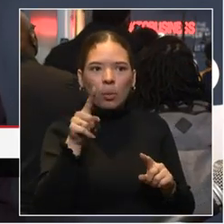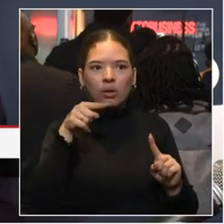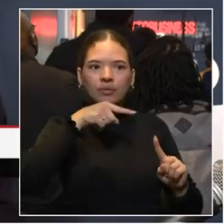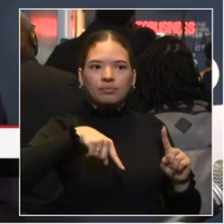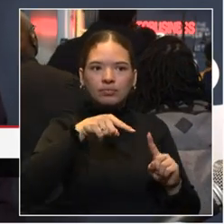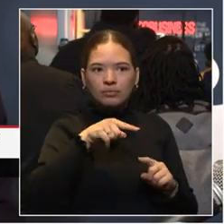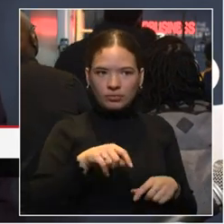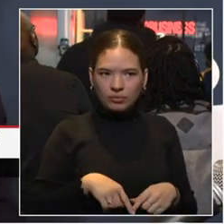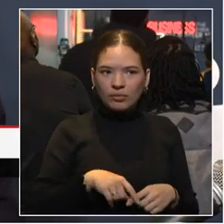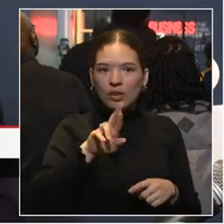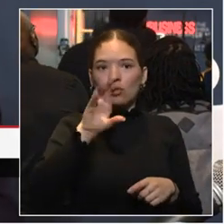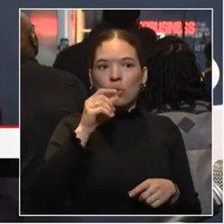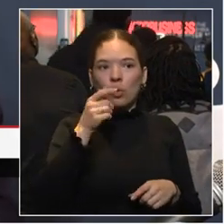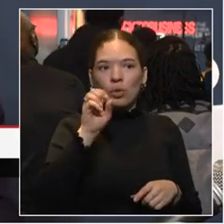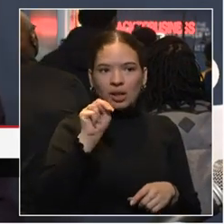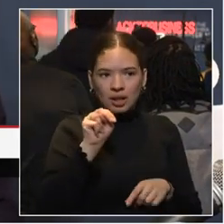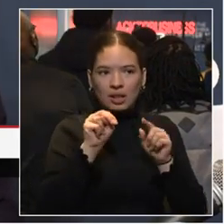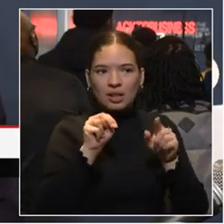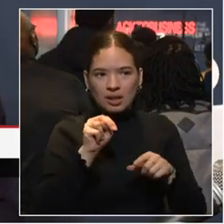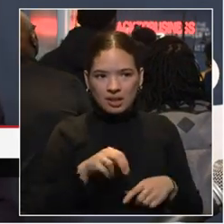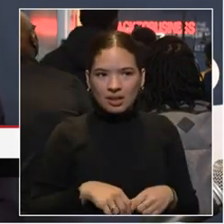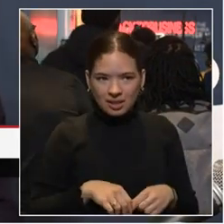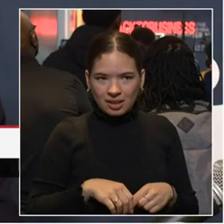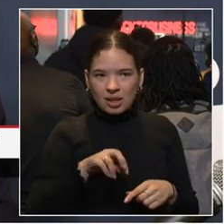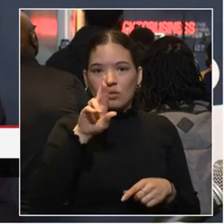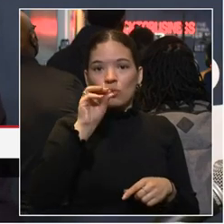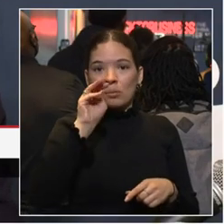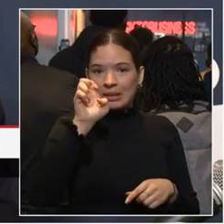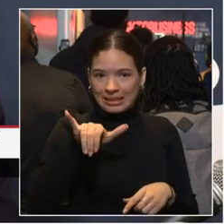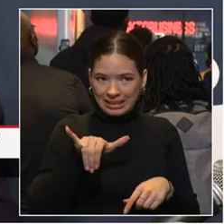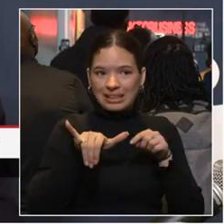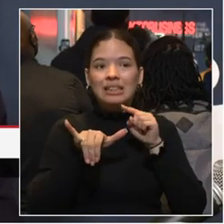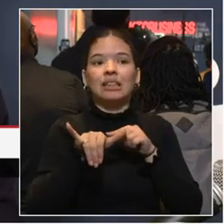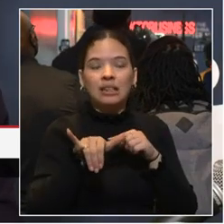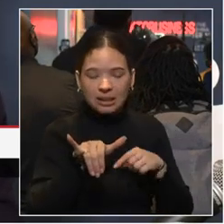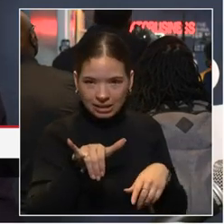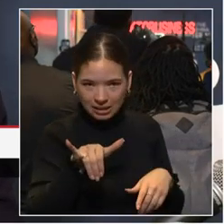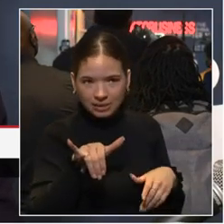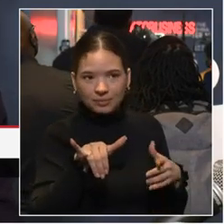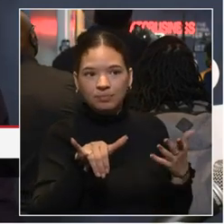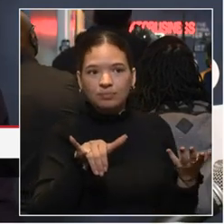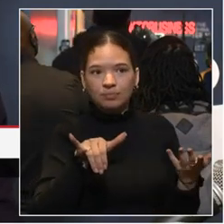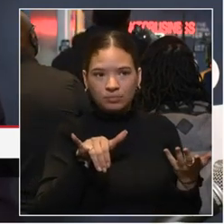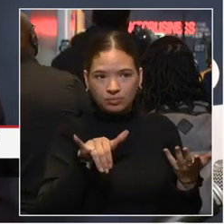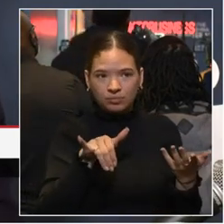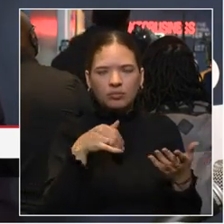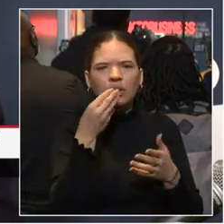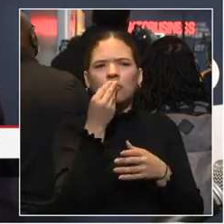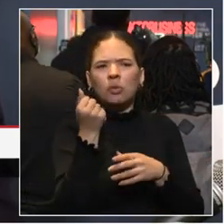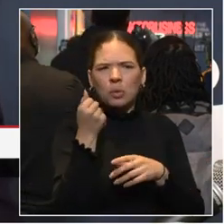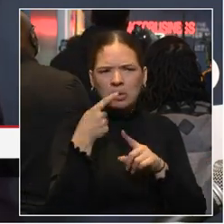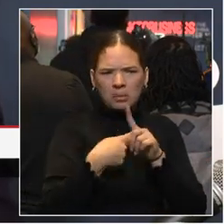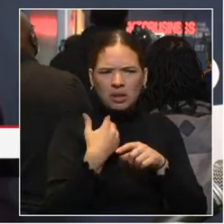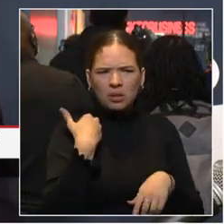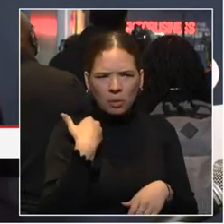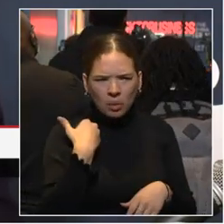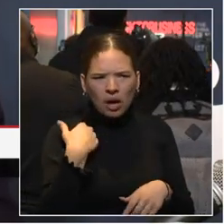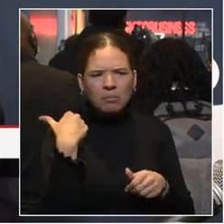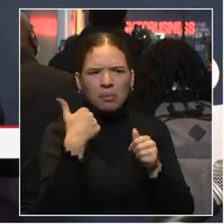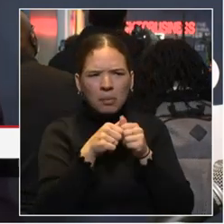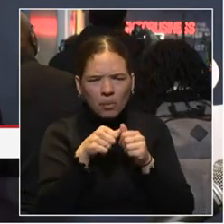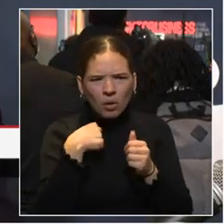Hell's Kitchen in D.C., they've taken a few lumps here or there, but they're showing up and they're learning from